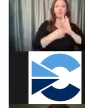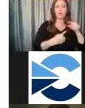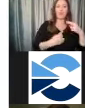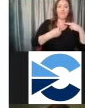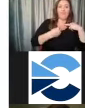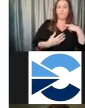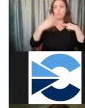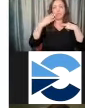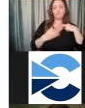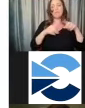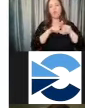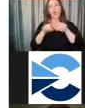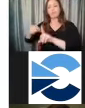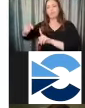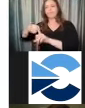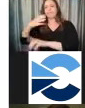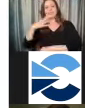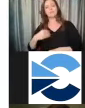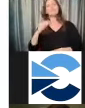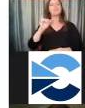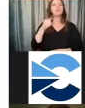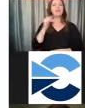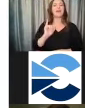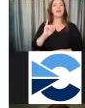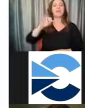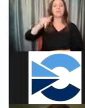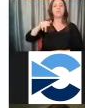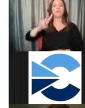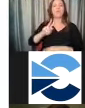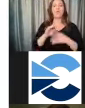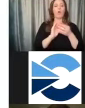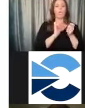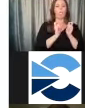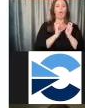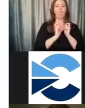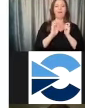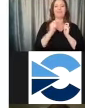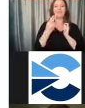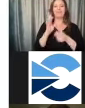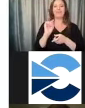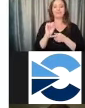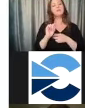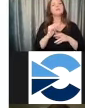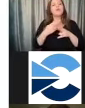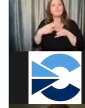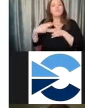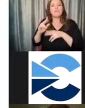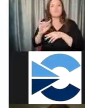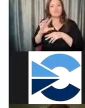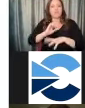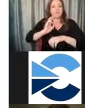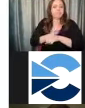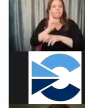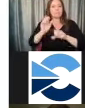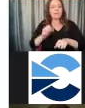reasons we looked at the JIPV, or the modified EHITS, as a potential brief tools that could be implemented, because